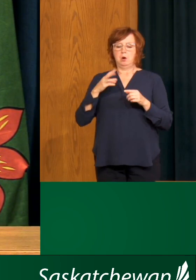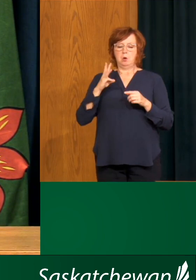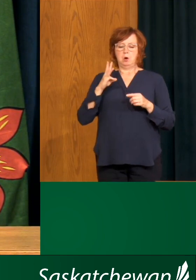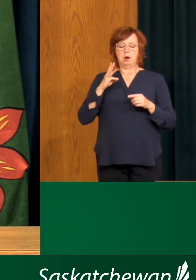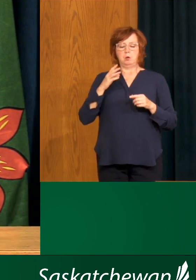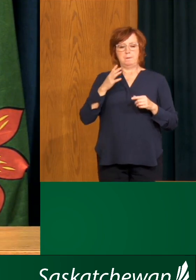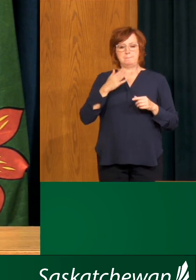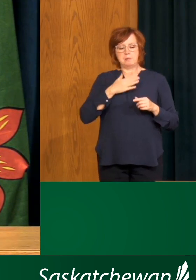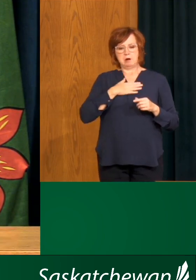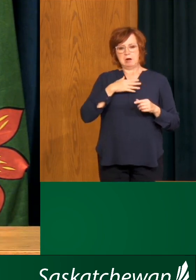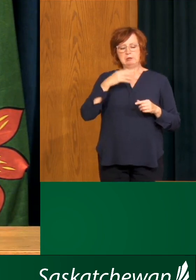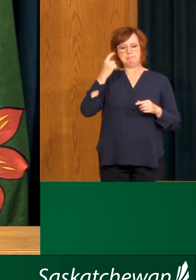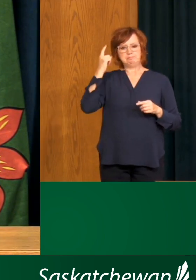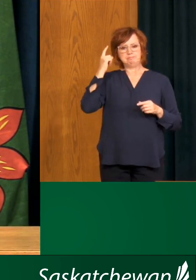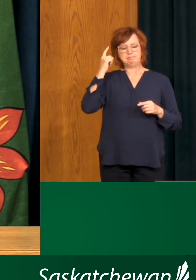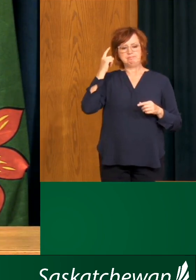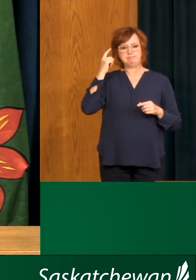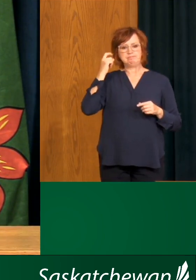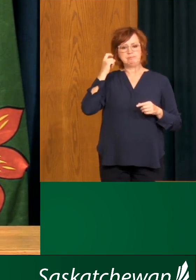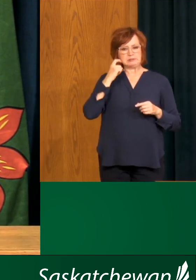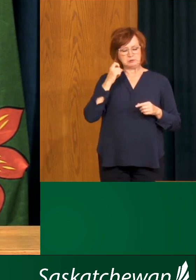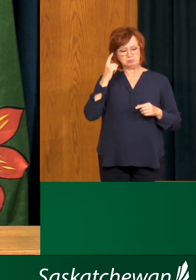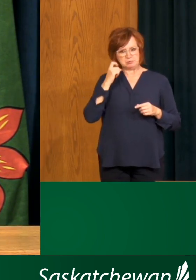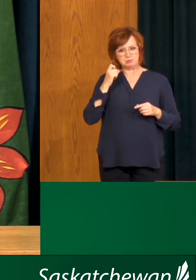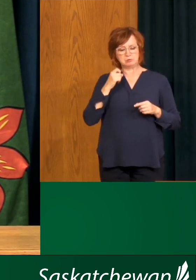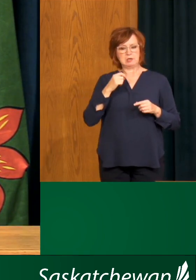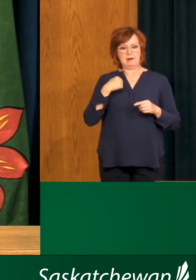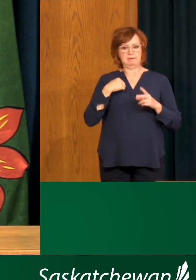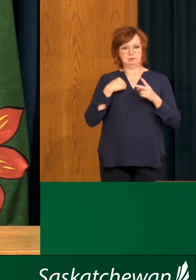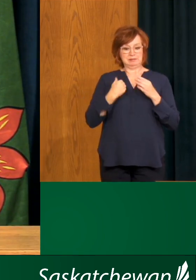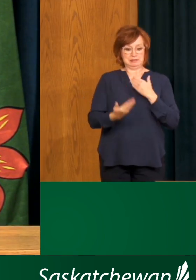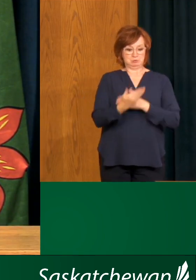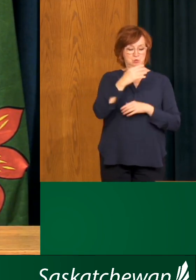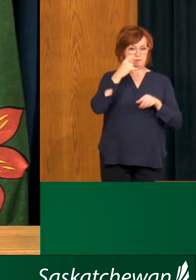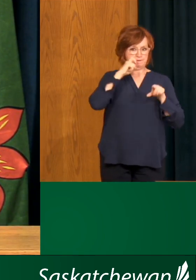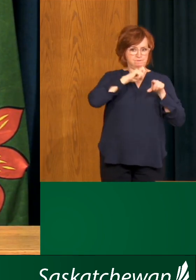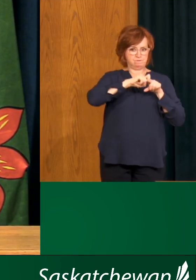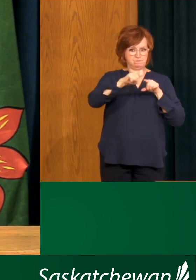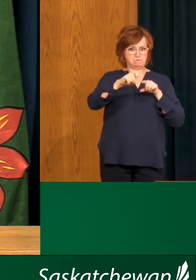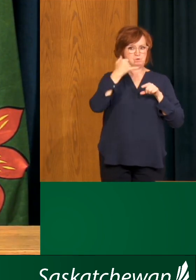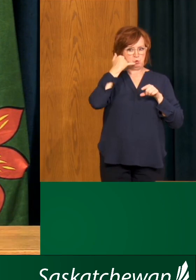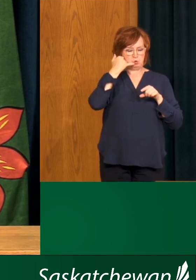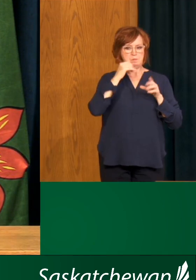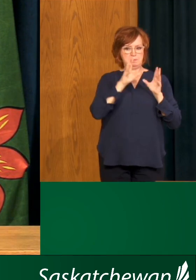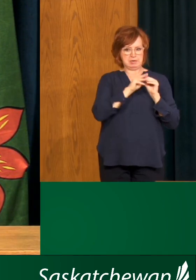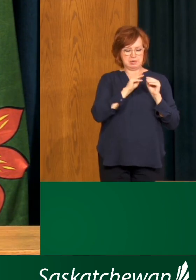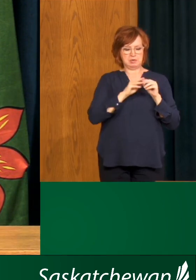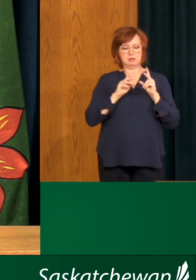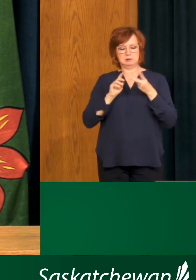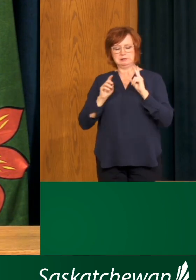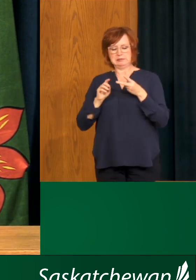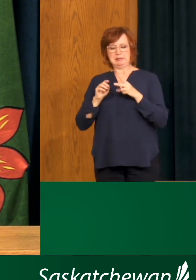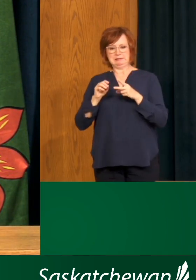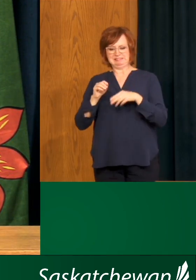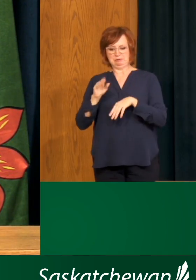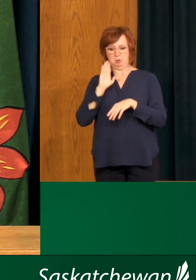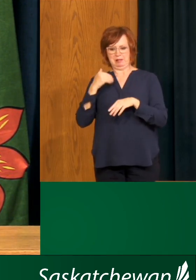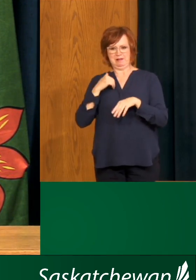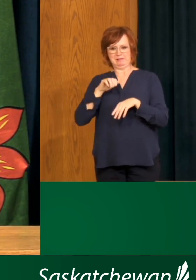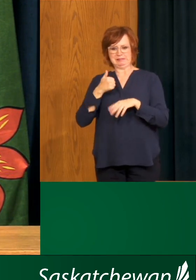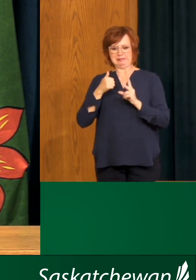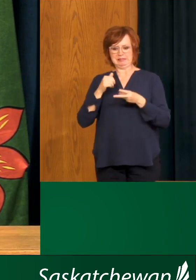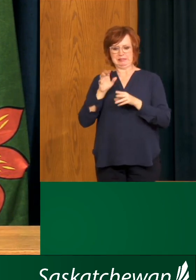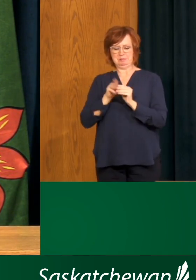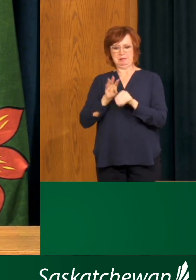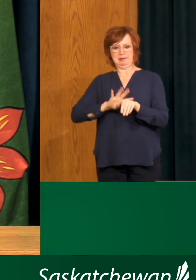and our First Minister's calls, one of which I'll be going on here shortly. The discussion around international travel, and more particularly international